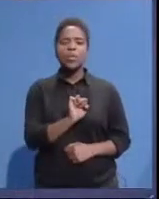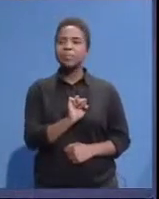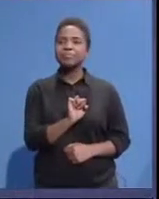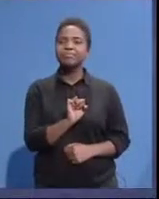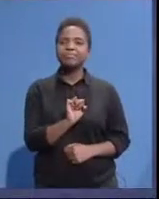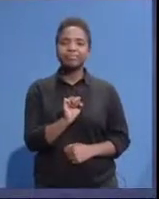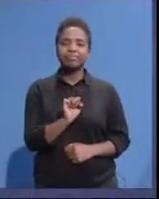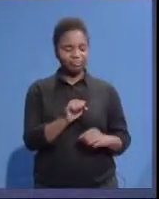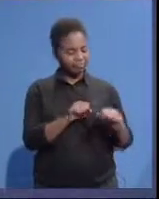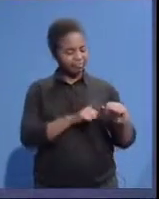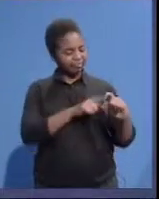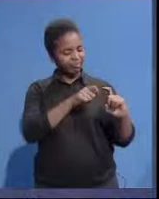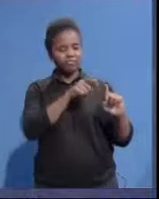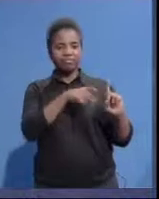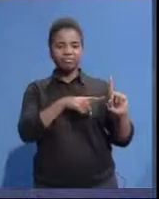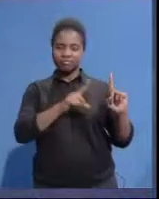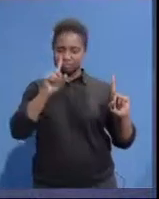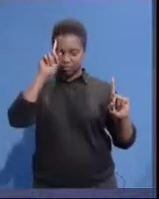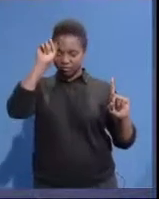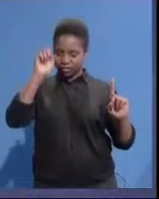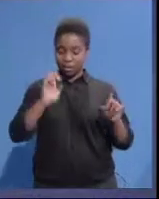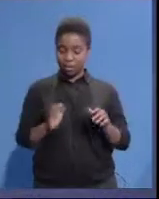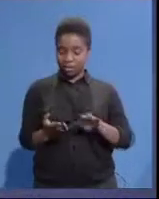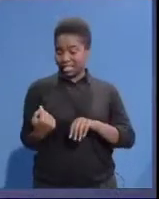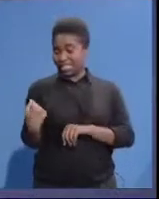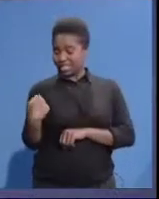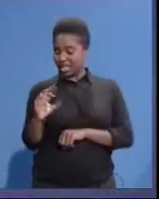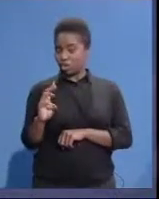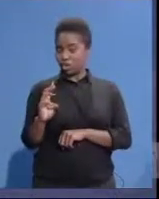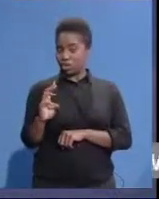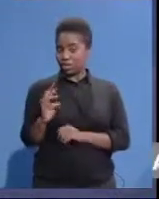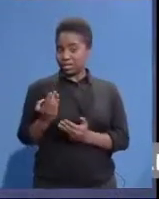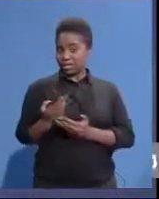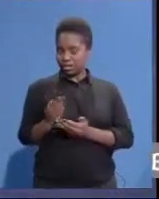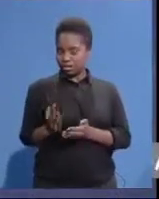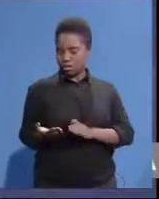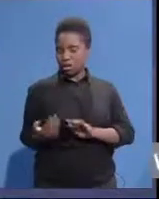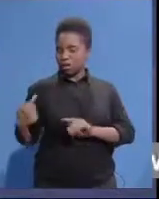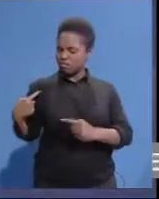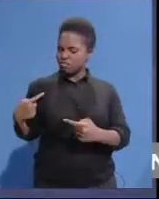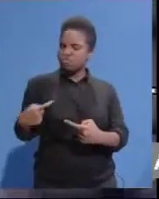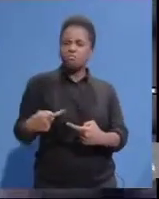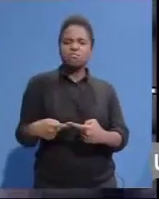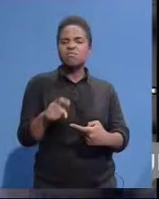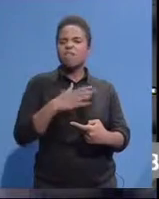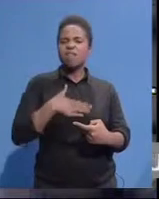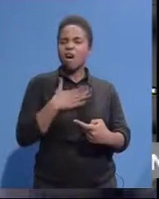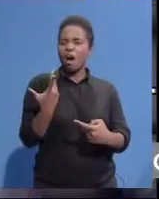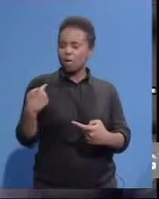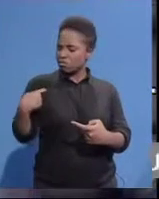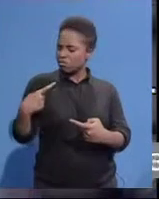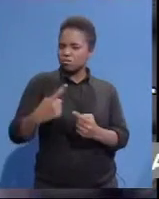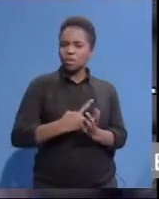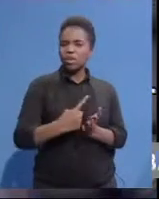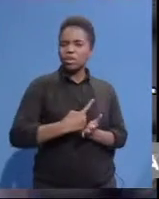on a personal level ever since Tata passed away? Well, look, it has been a very difficult